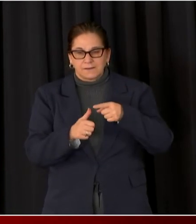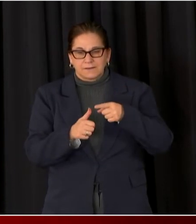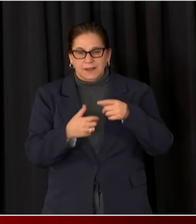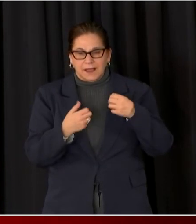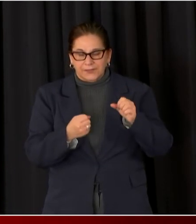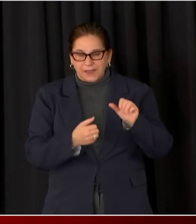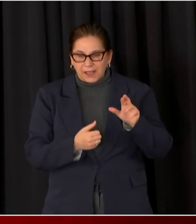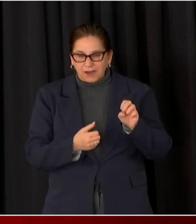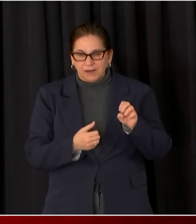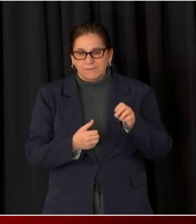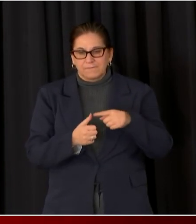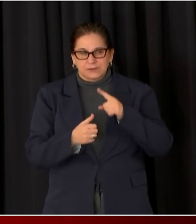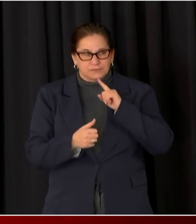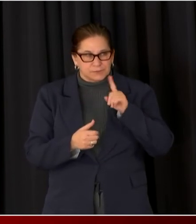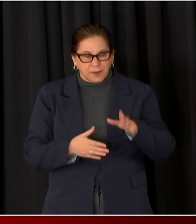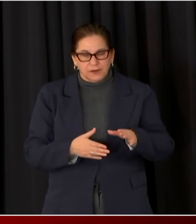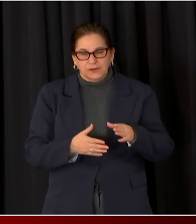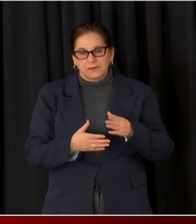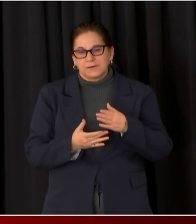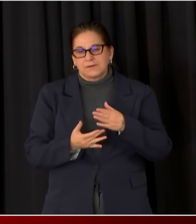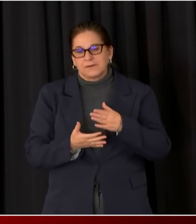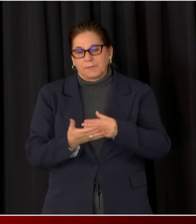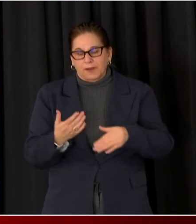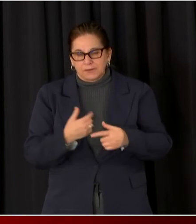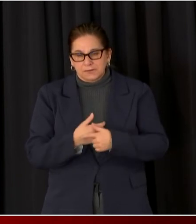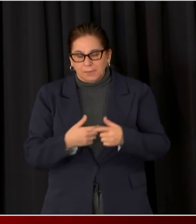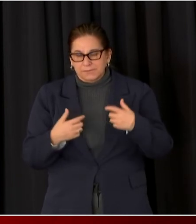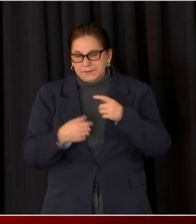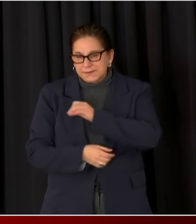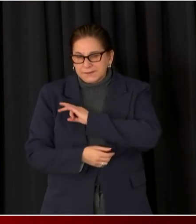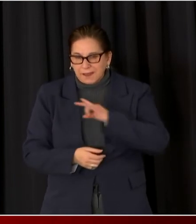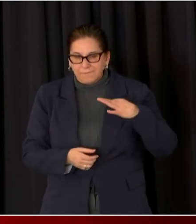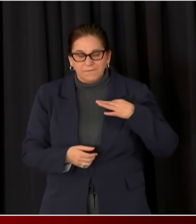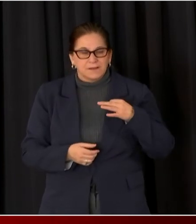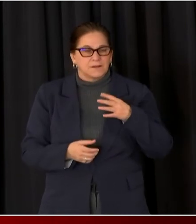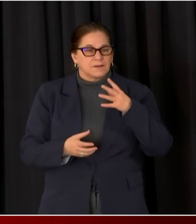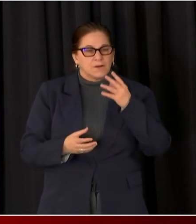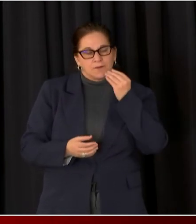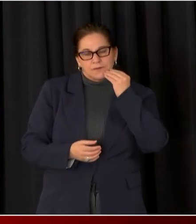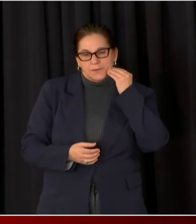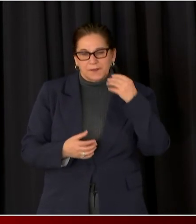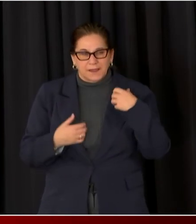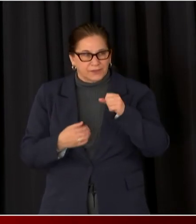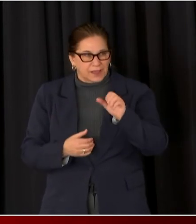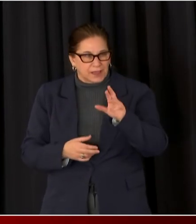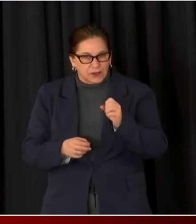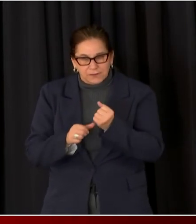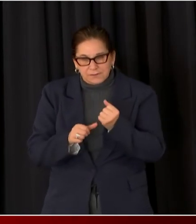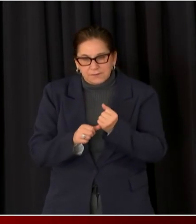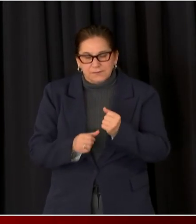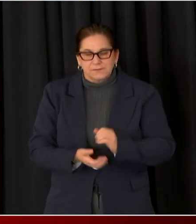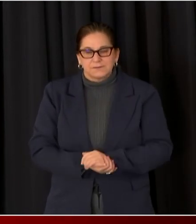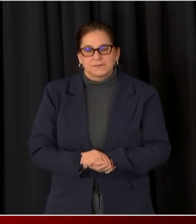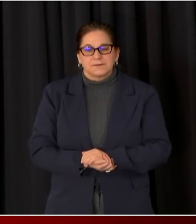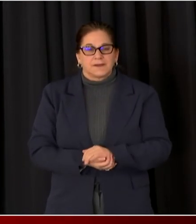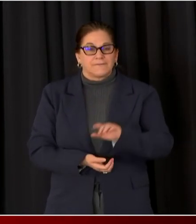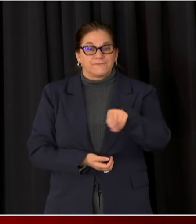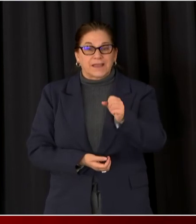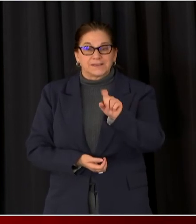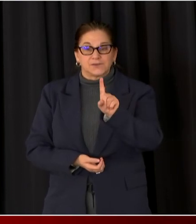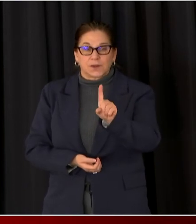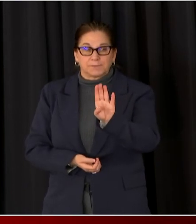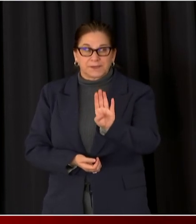part-time hospital staff, home health providers, emergency medical services providers, and phase 1B, for example,